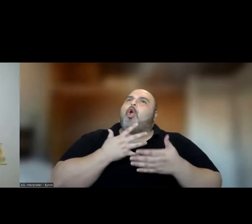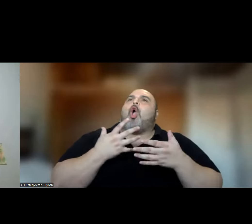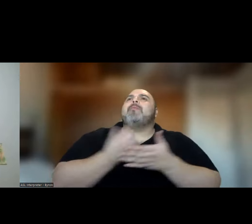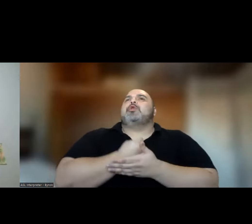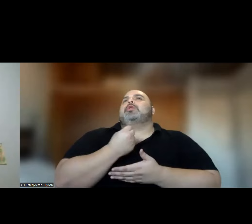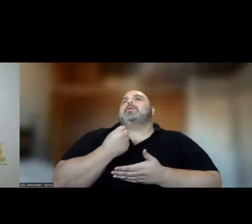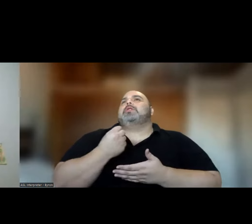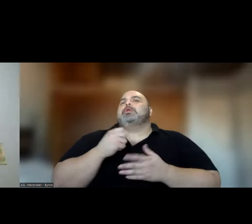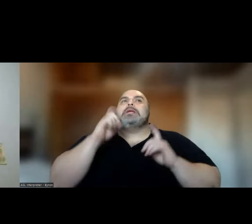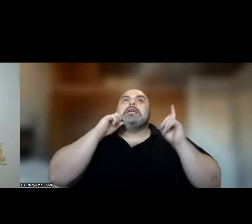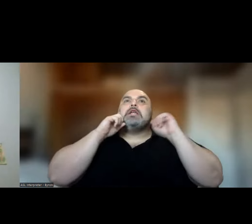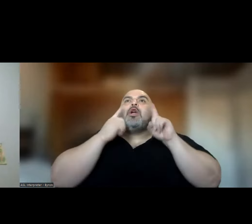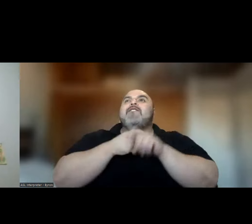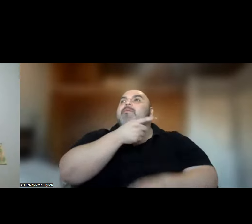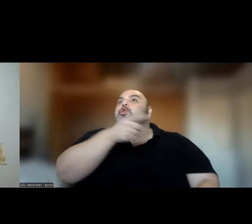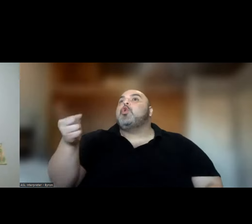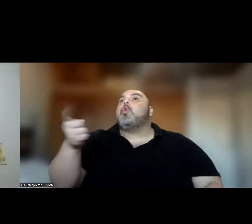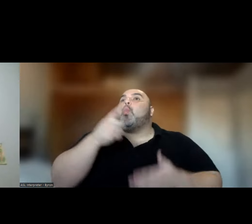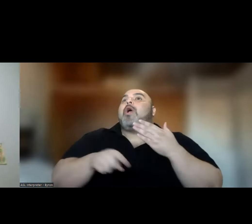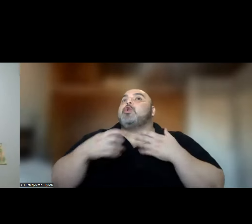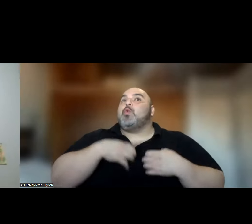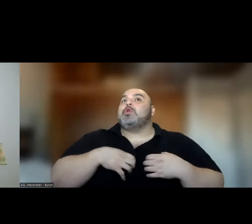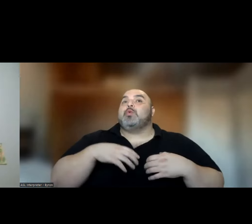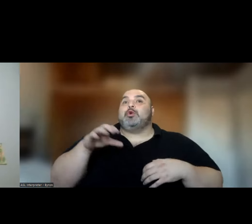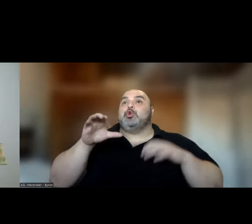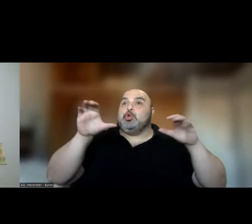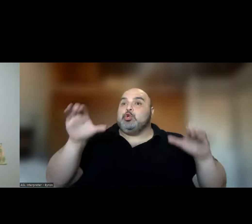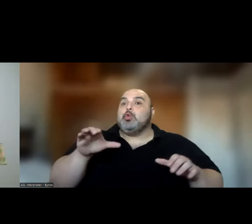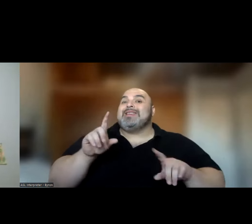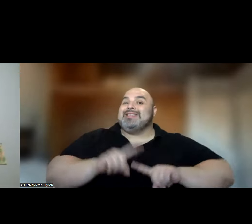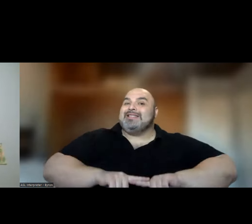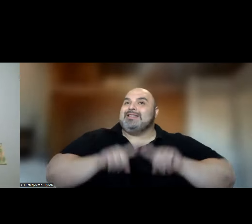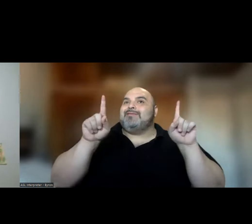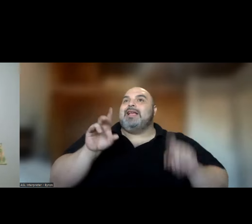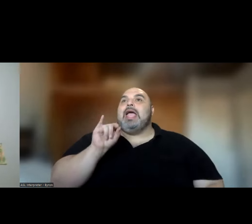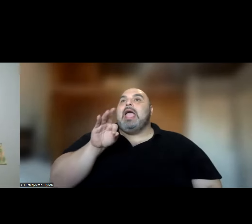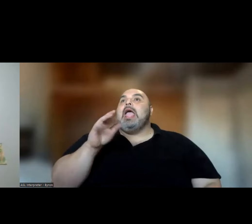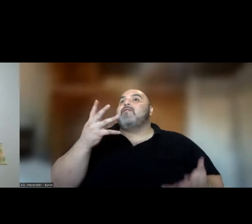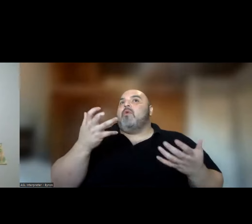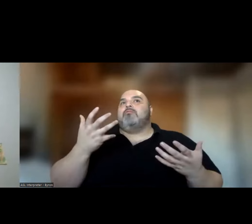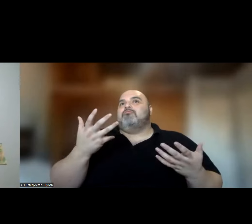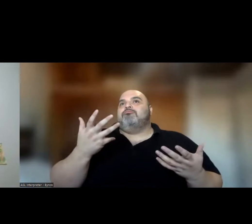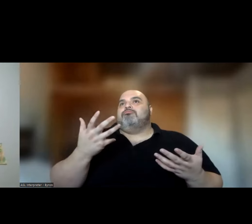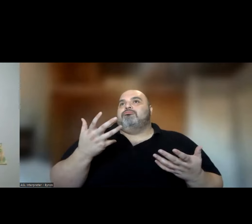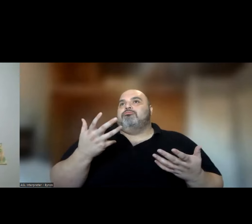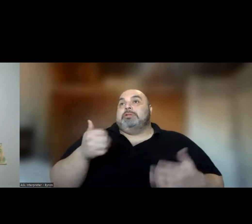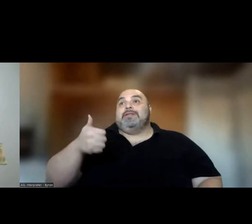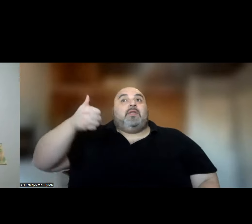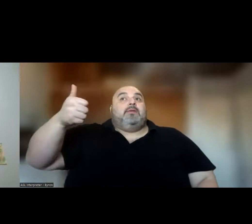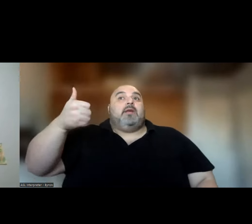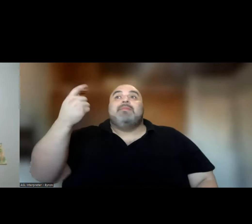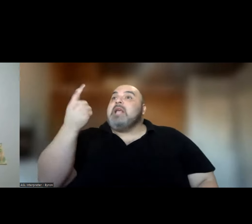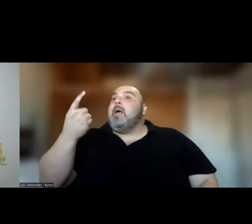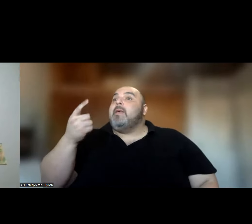from all of you what you wish we were doing differently. And if you want to give us a thumbs up on something that